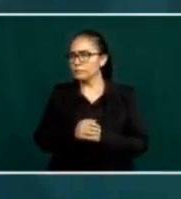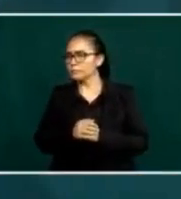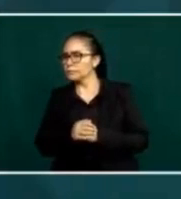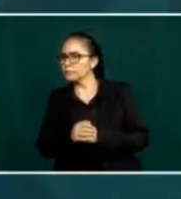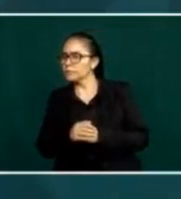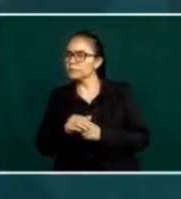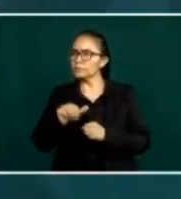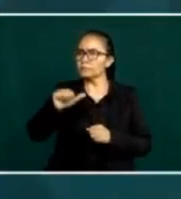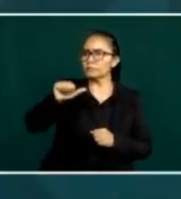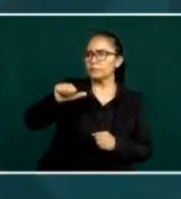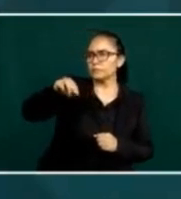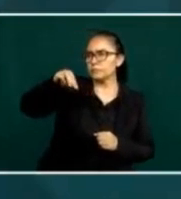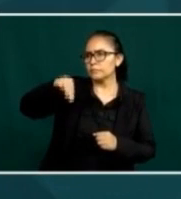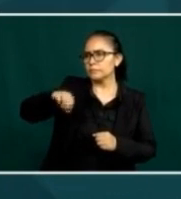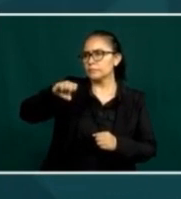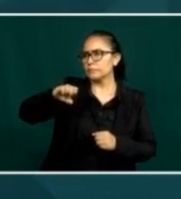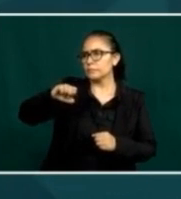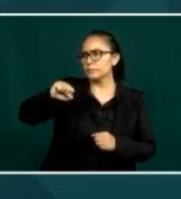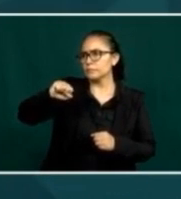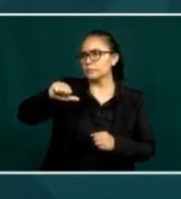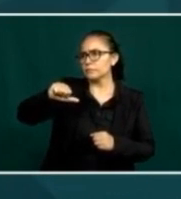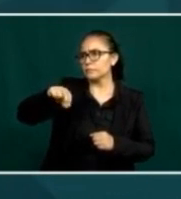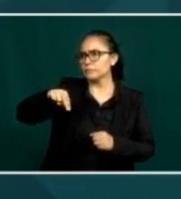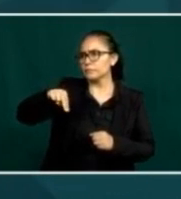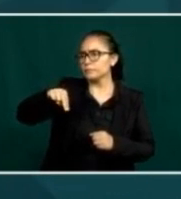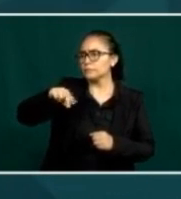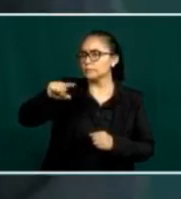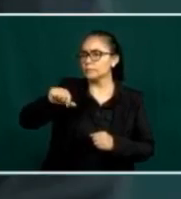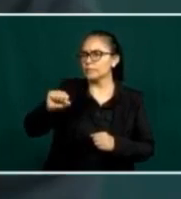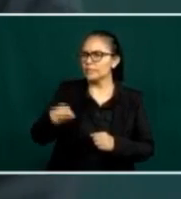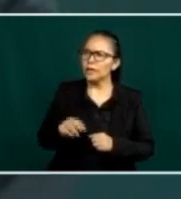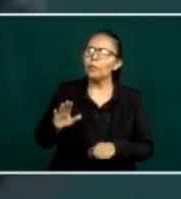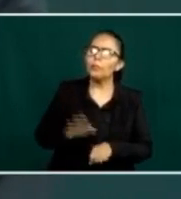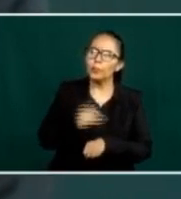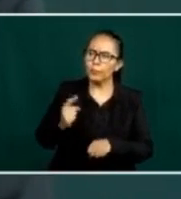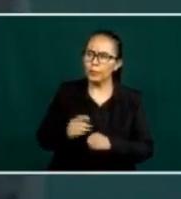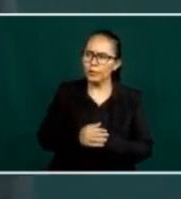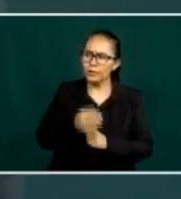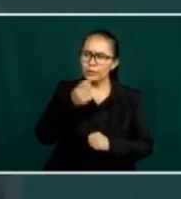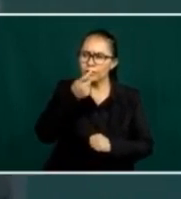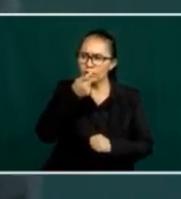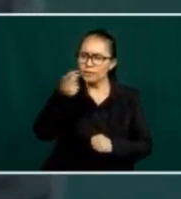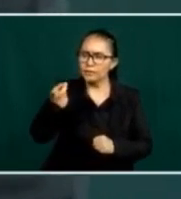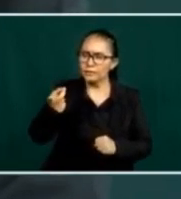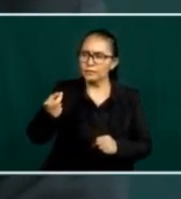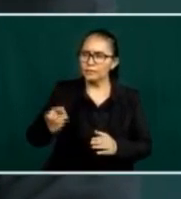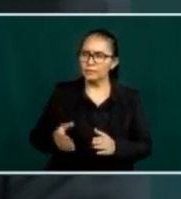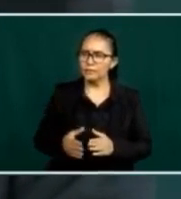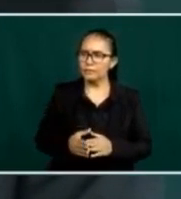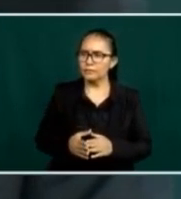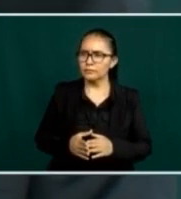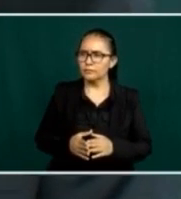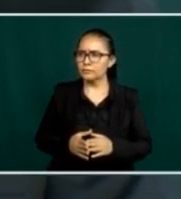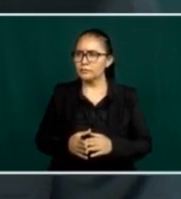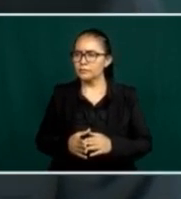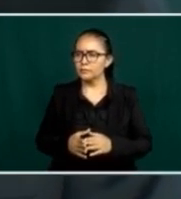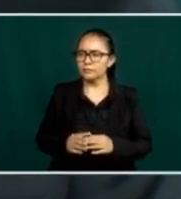I do not see a recession. Why don't they say